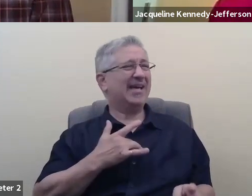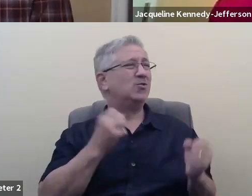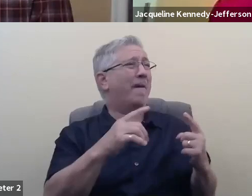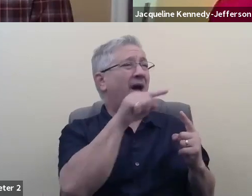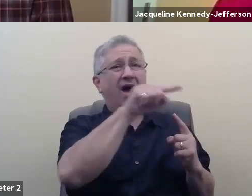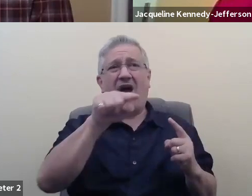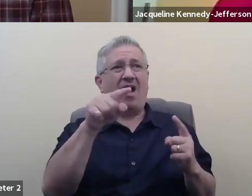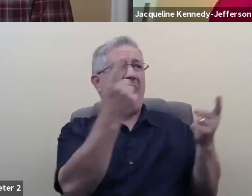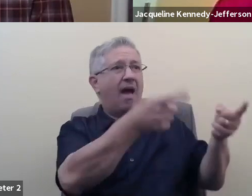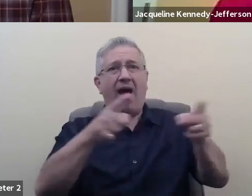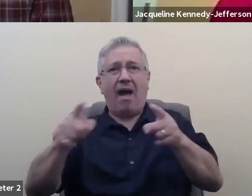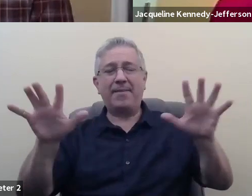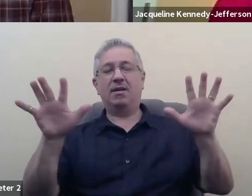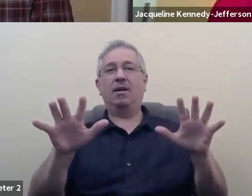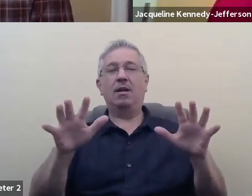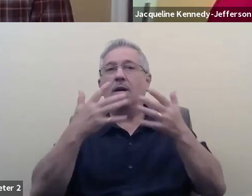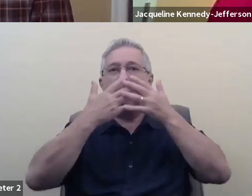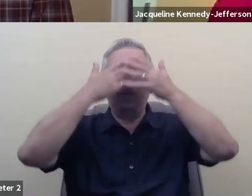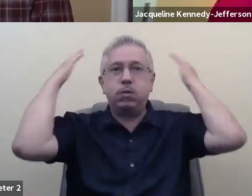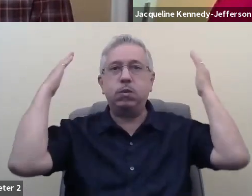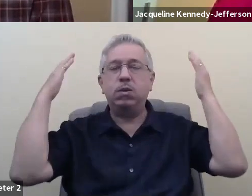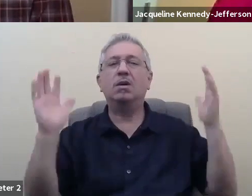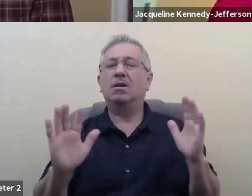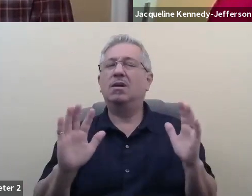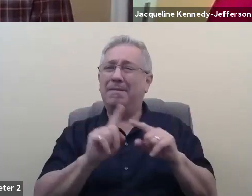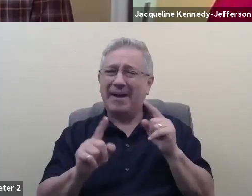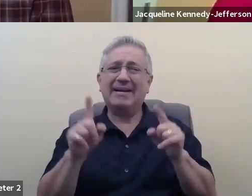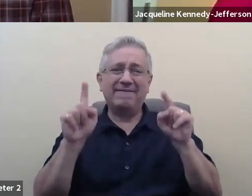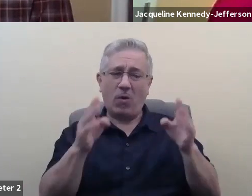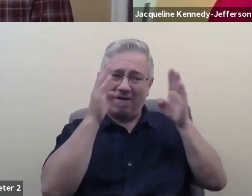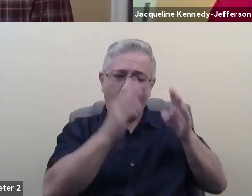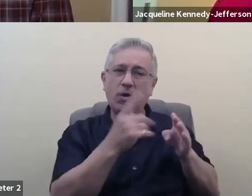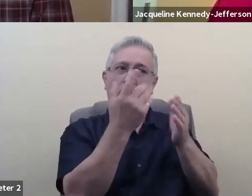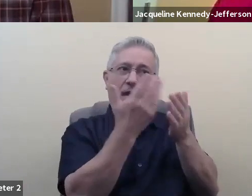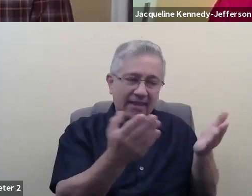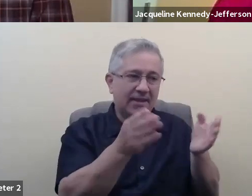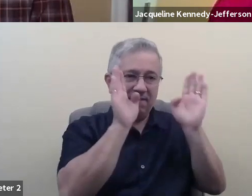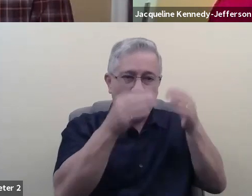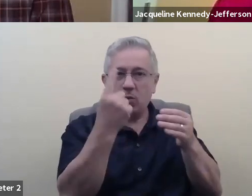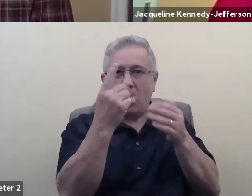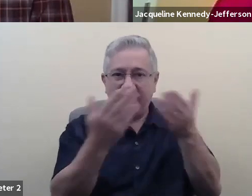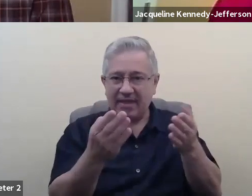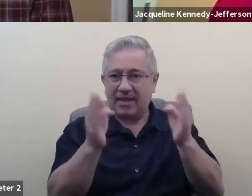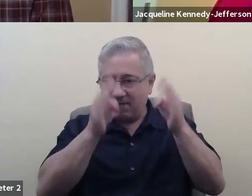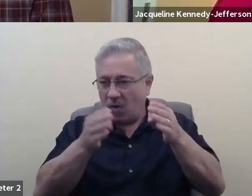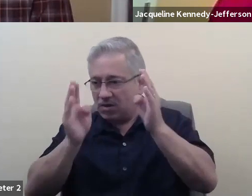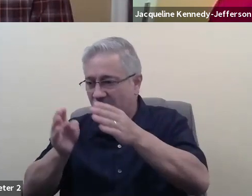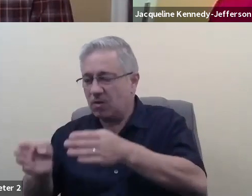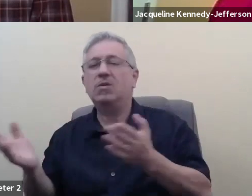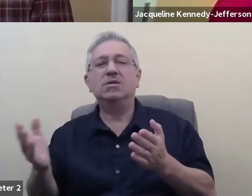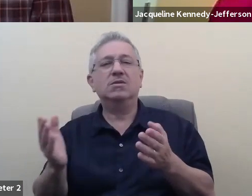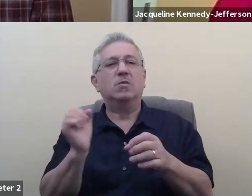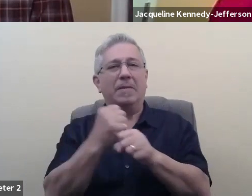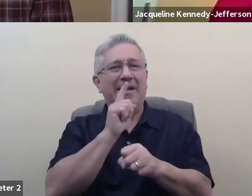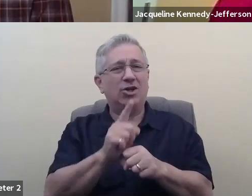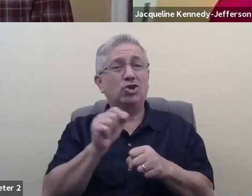thing that we've done is we offer unconscious bias training as well. And so that was done in person. And so, of course, we had to pivot when it came to the